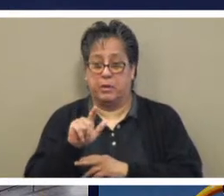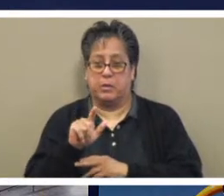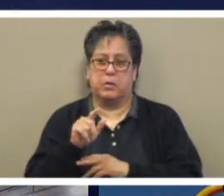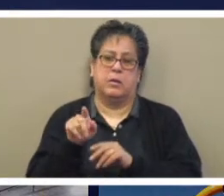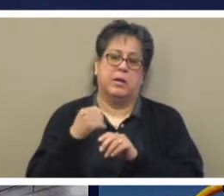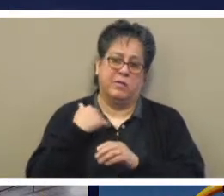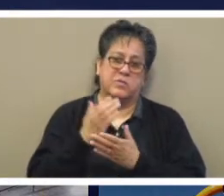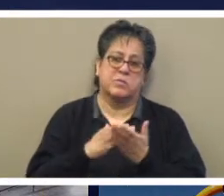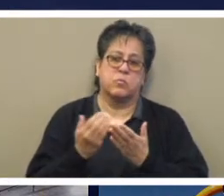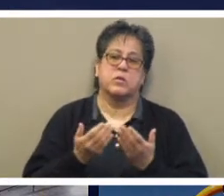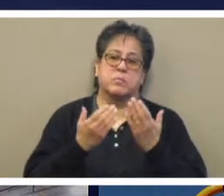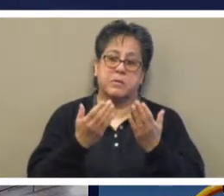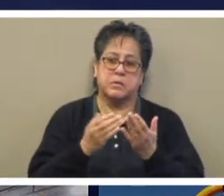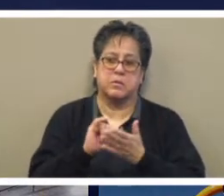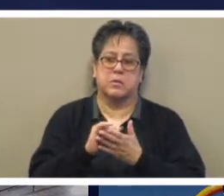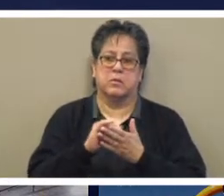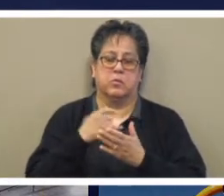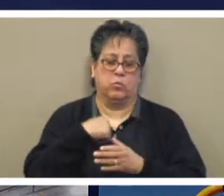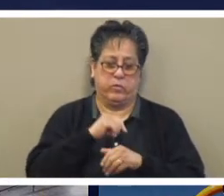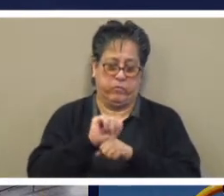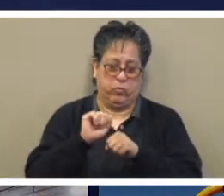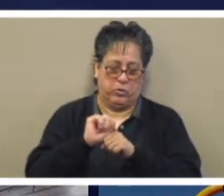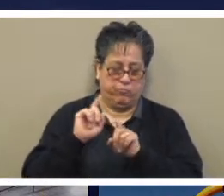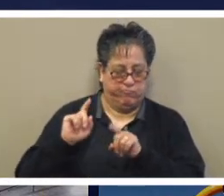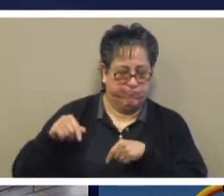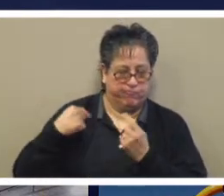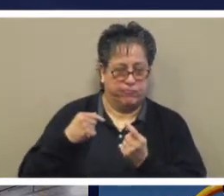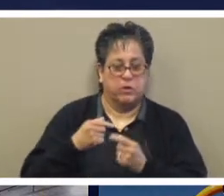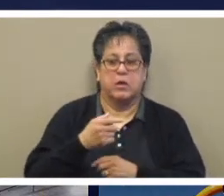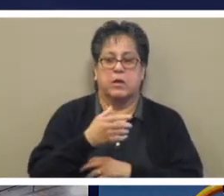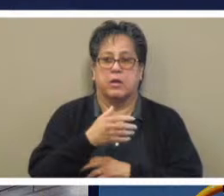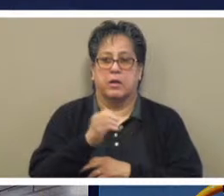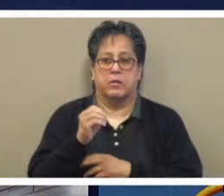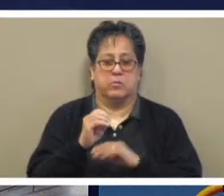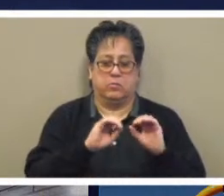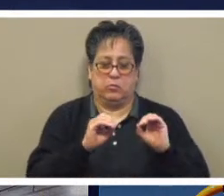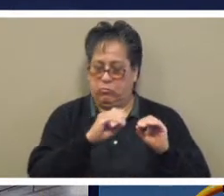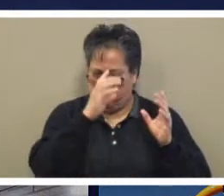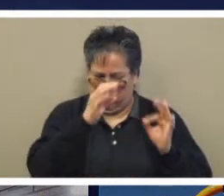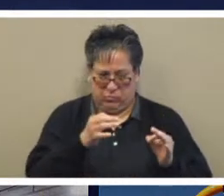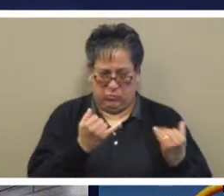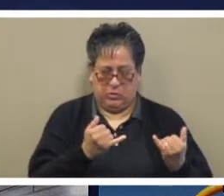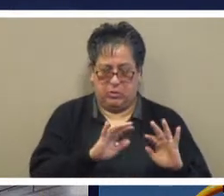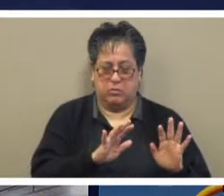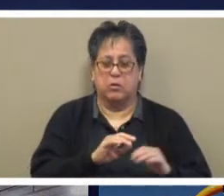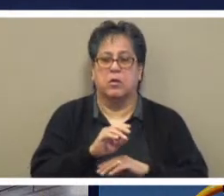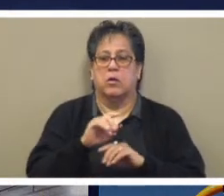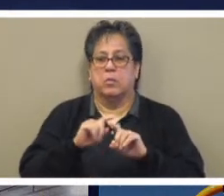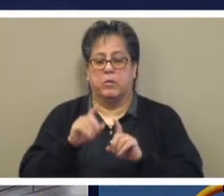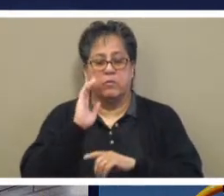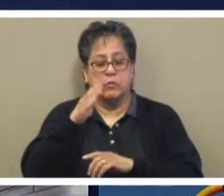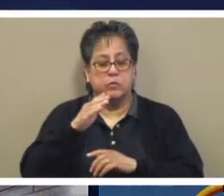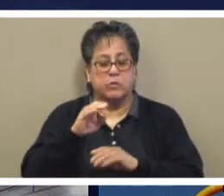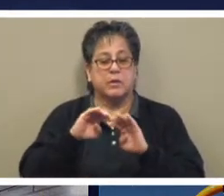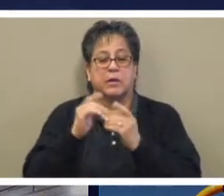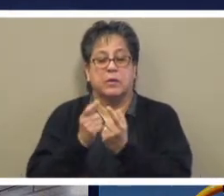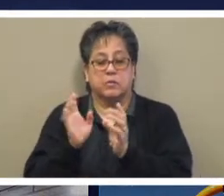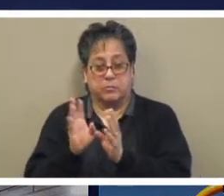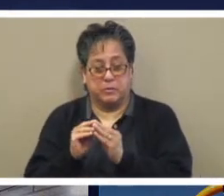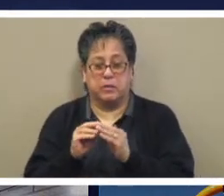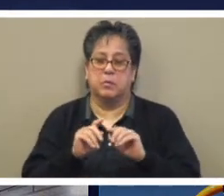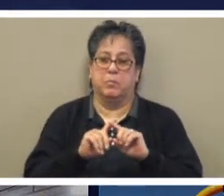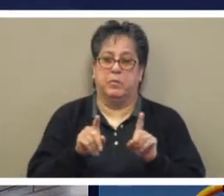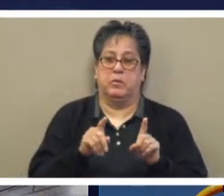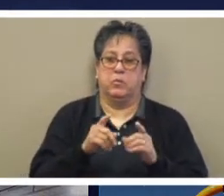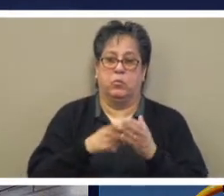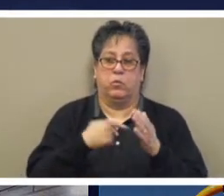some recommendations that we've been working on for the last several months. Again, no action today. This will be forthcoming at a future city council meeting, but to just show you all some of the things